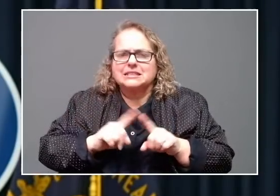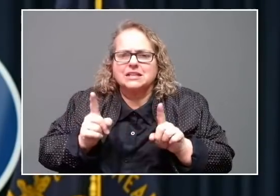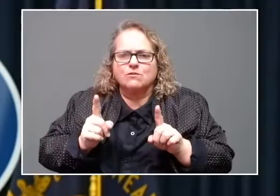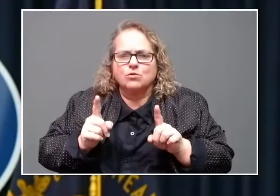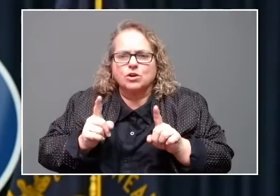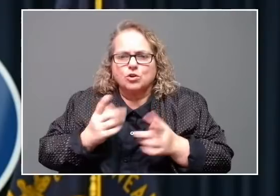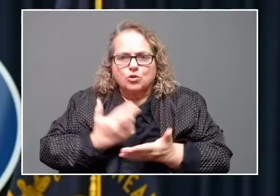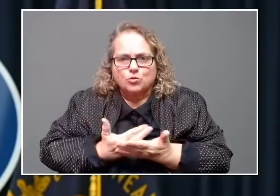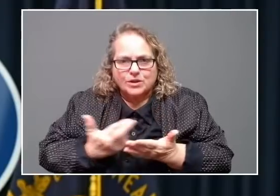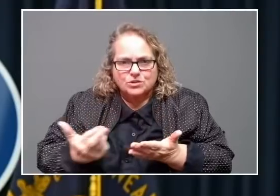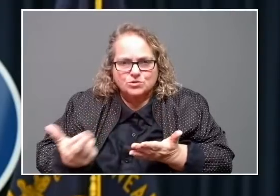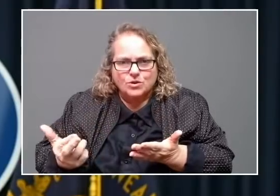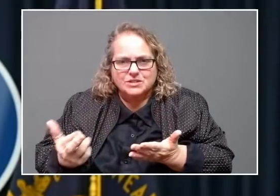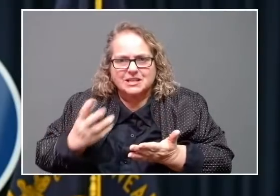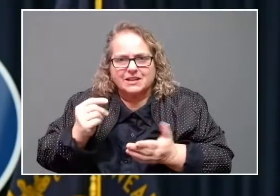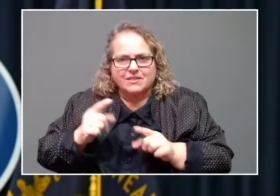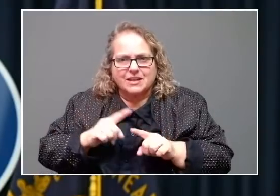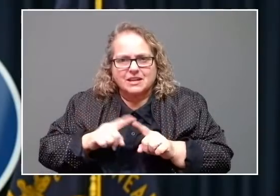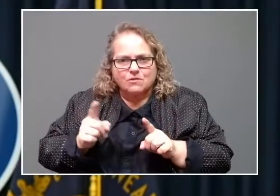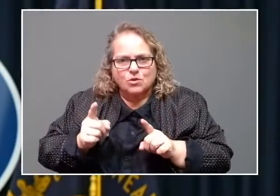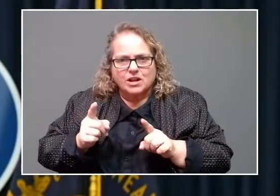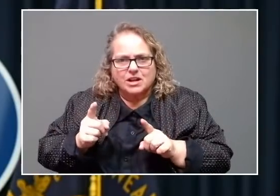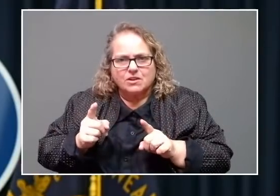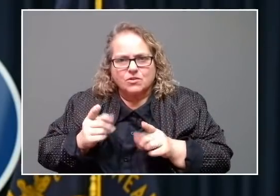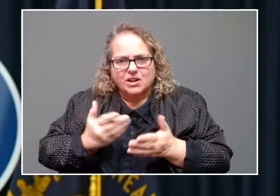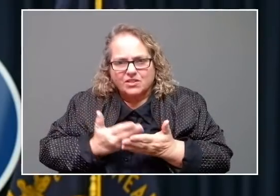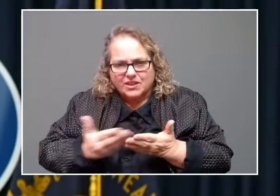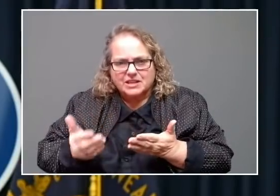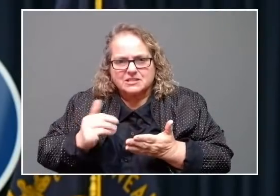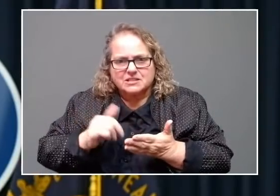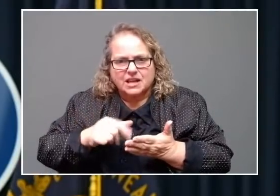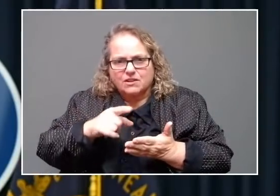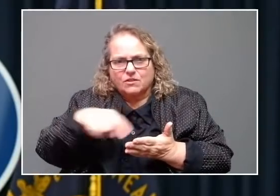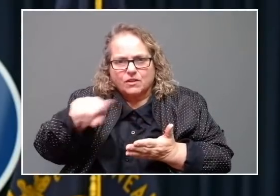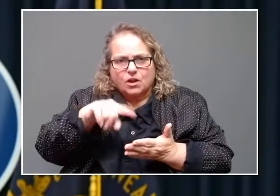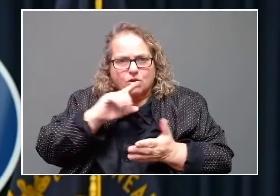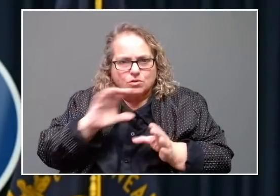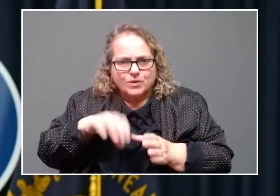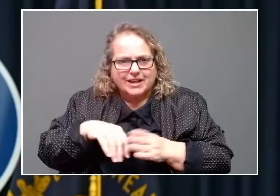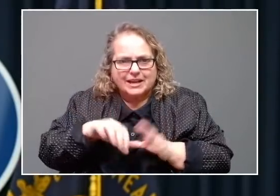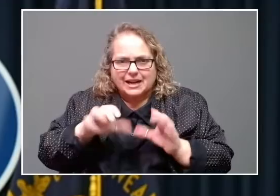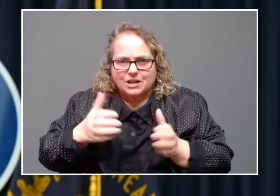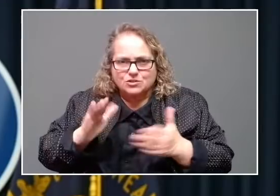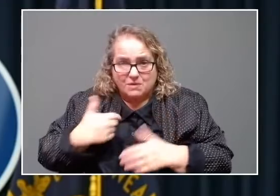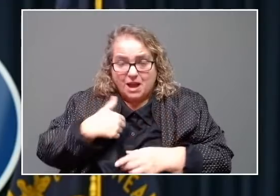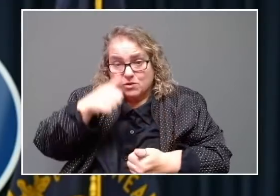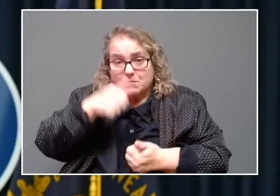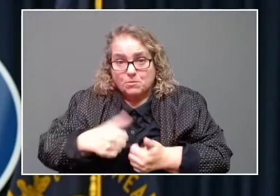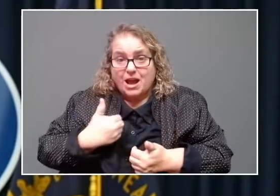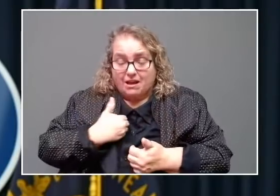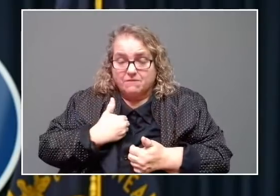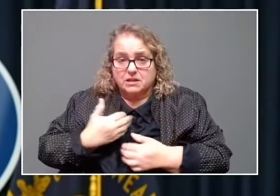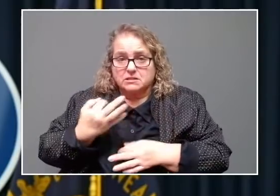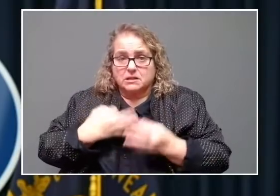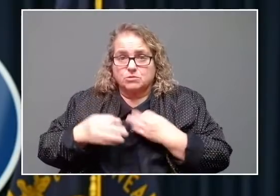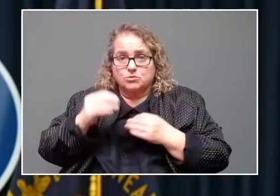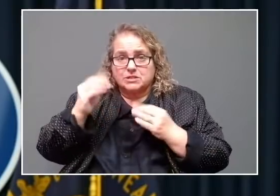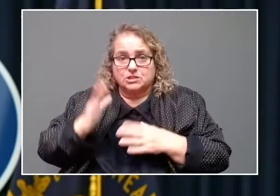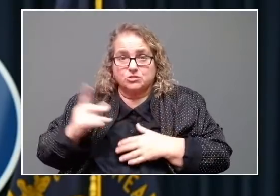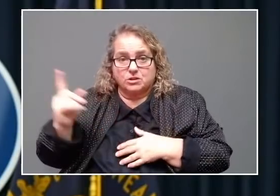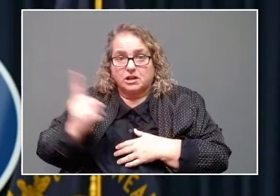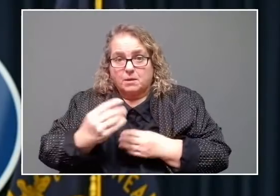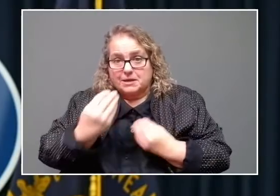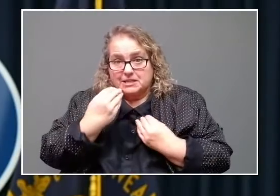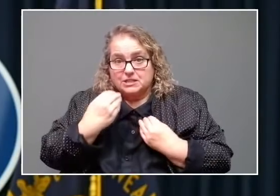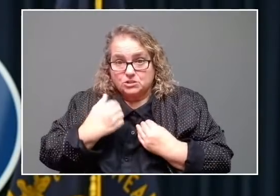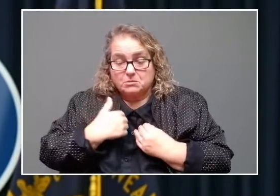resources and the different exercises that they're doing. I mean, I remember having substitute teachers that would come in and teach, and I remember having